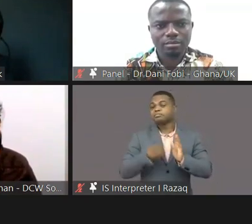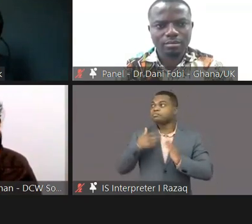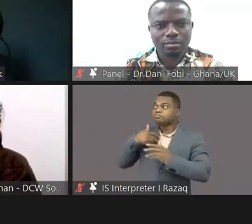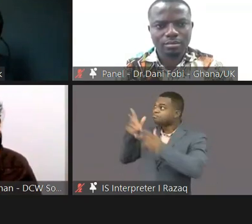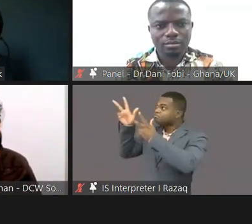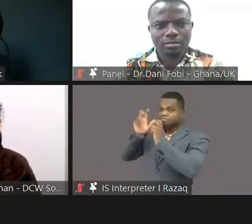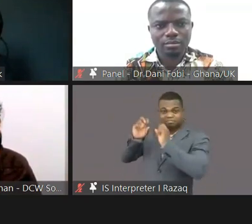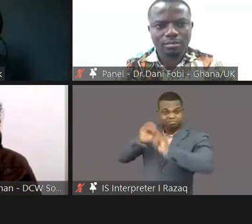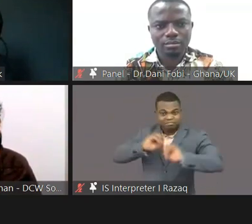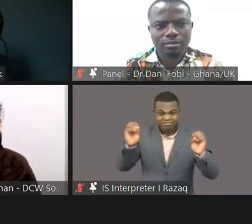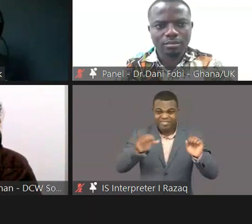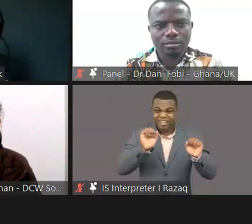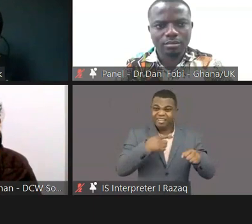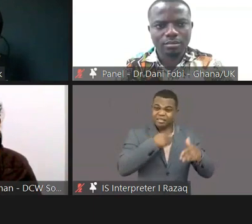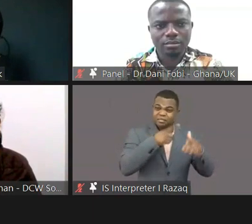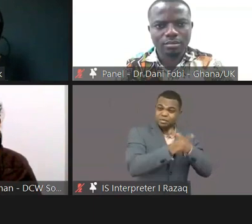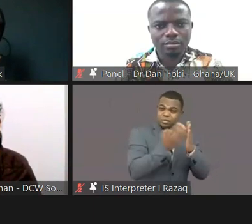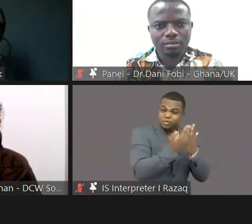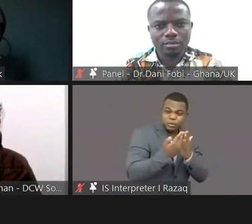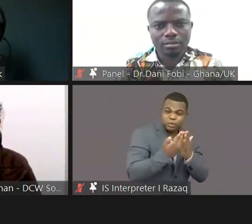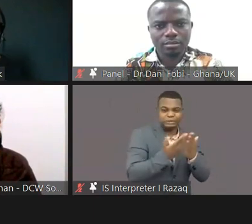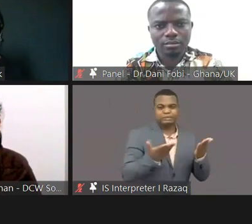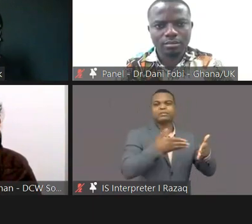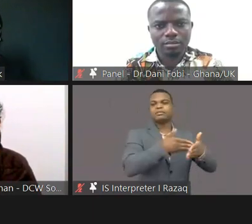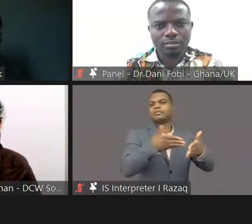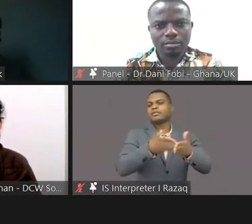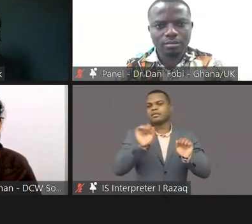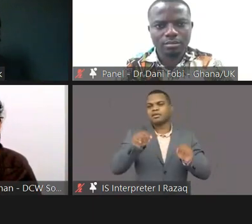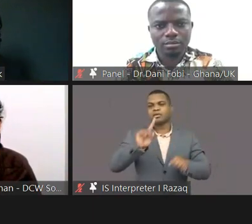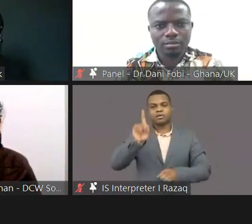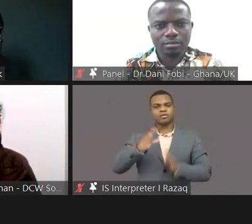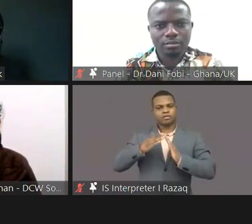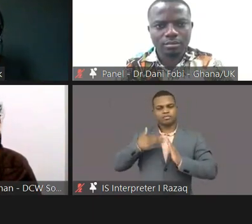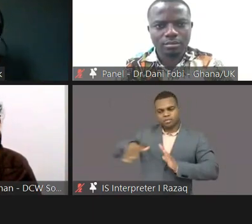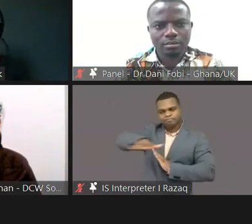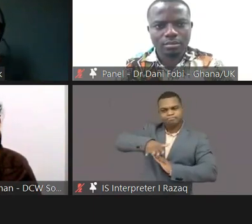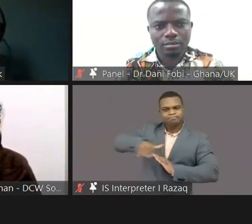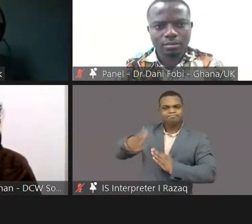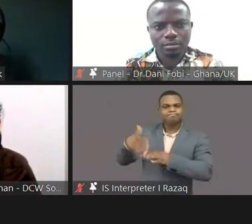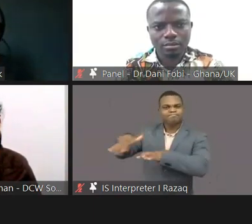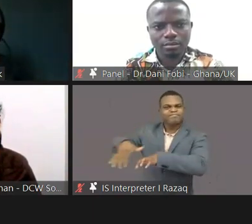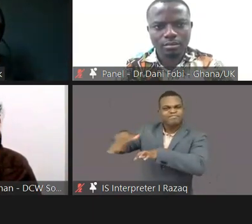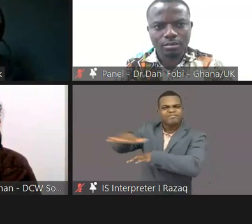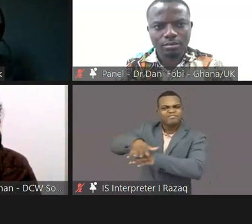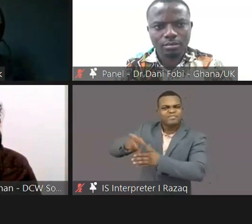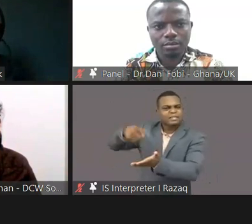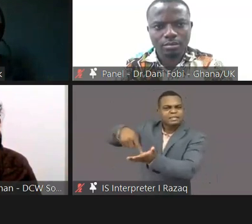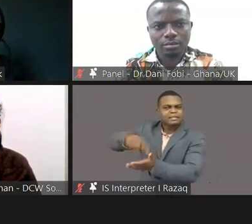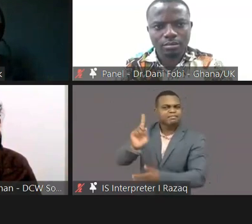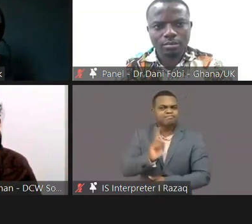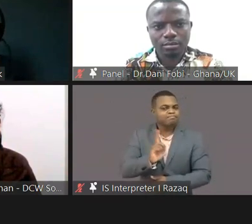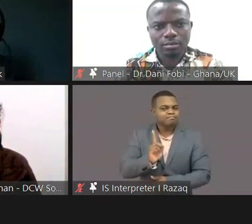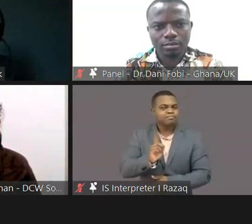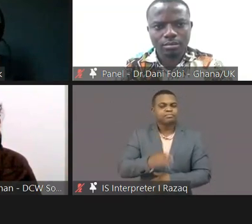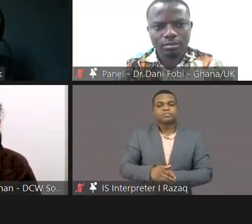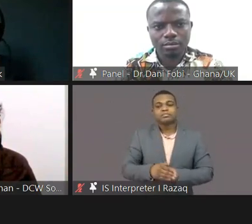if a child is born deaf, if he can't hear anything at all, you then even